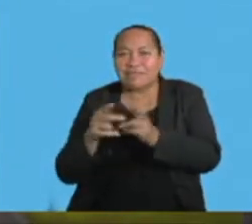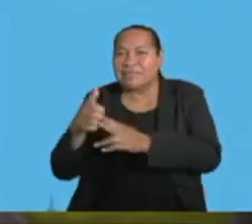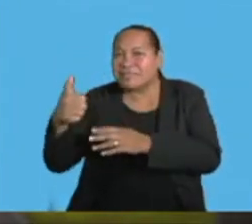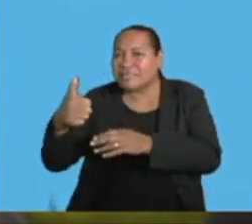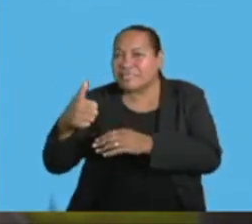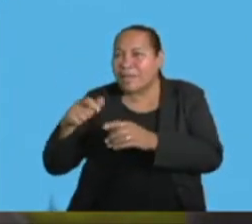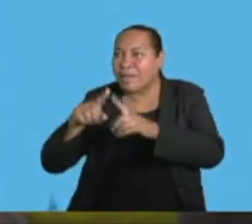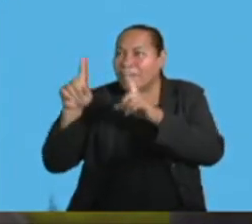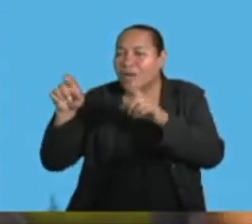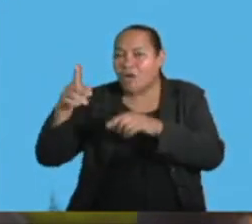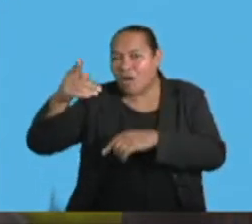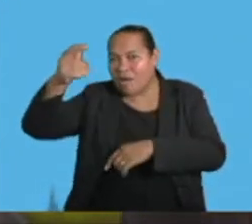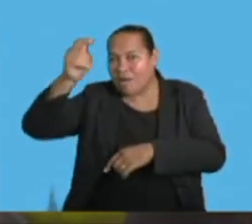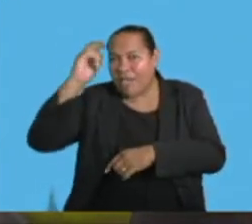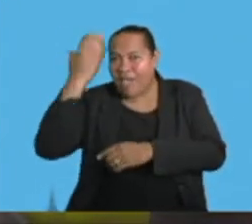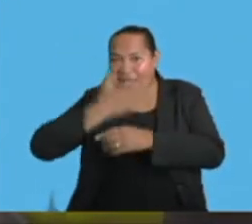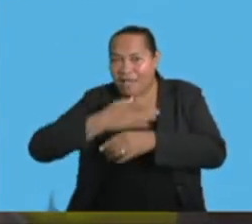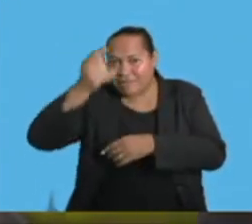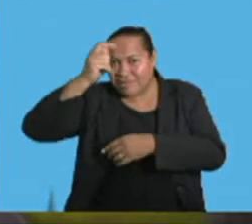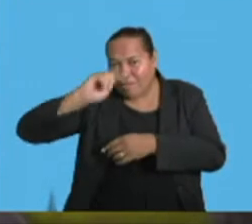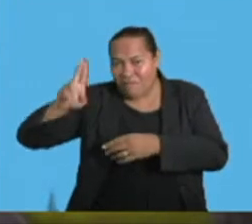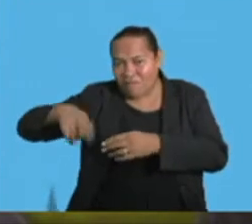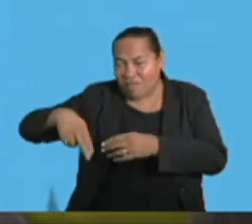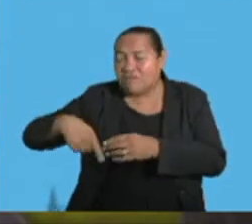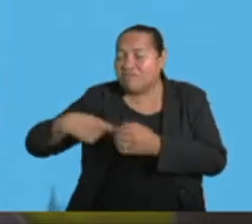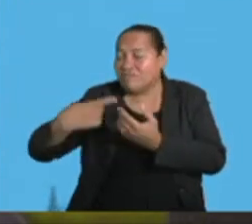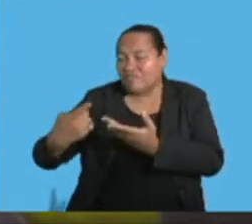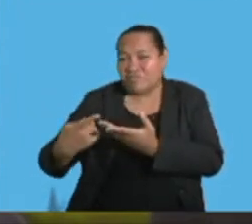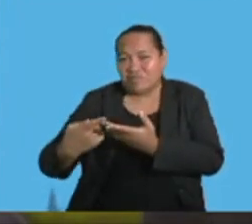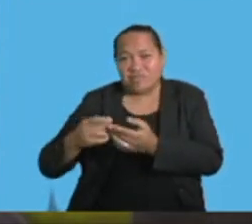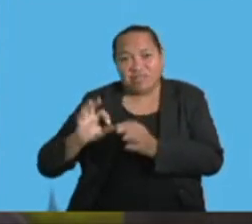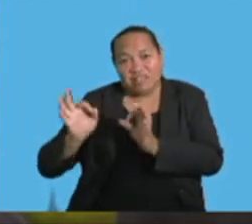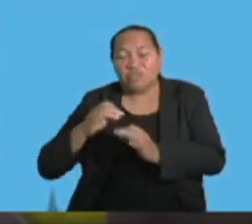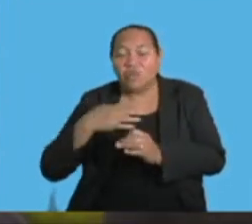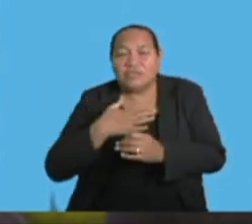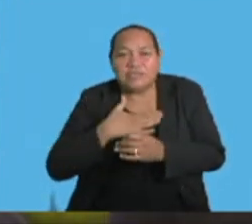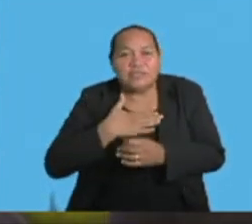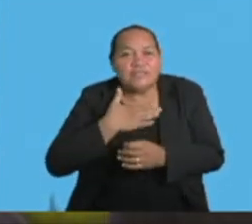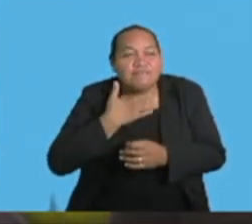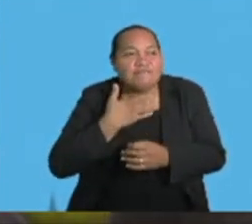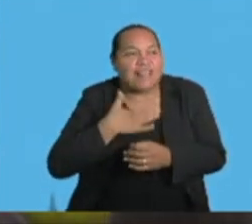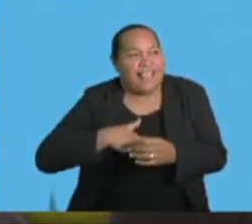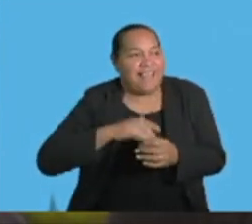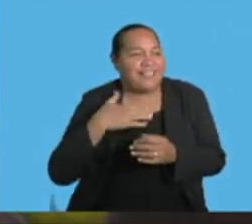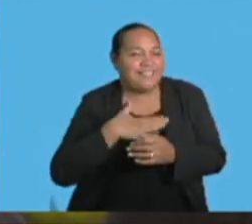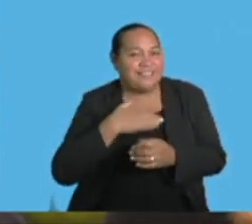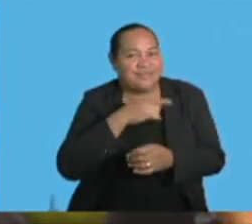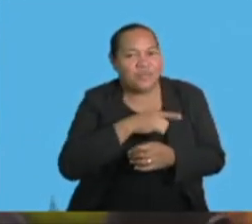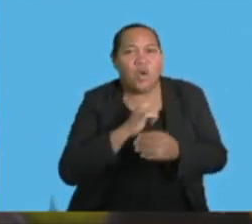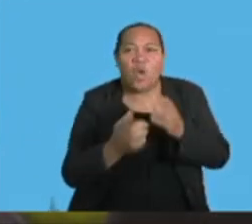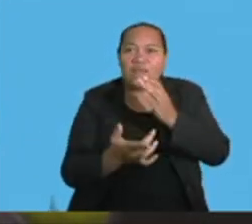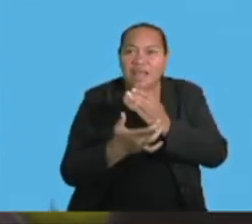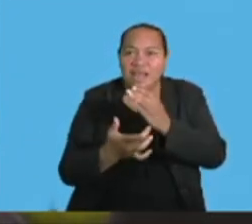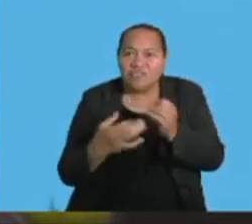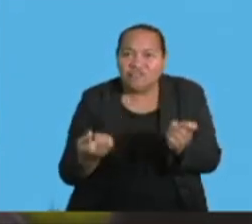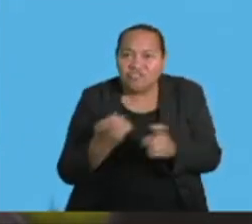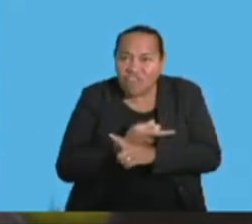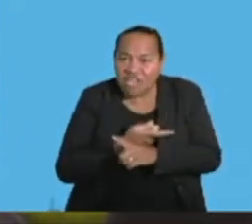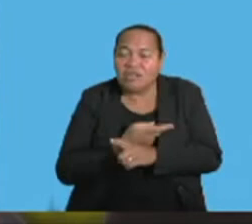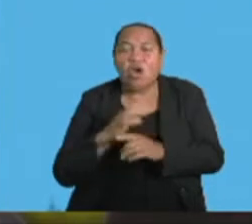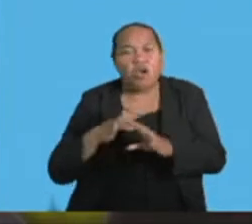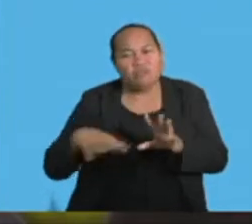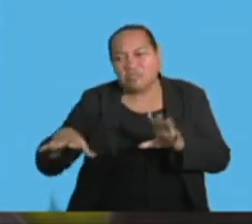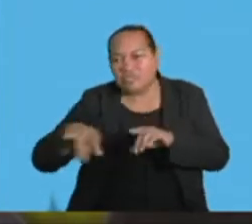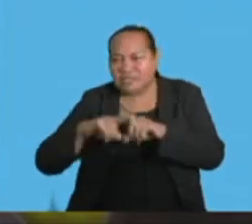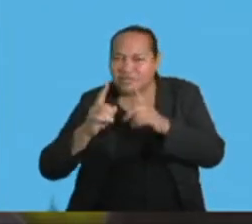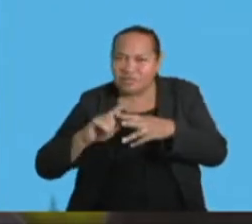cinemas, nightclubs, or whatever the case may be. And of course, technological changes. All of these combined. If, for example,